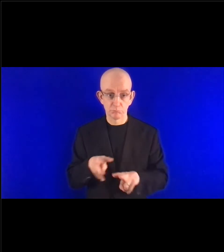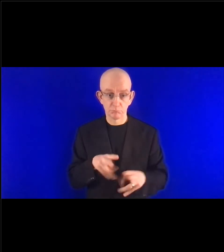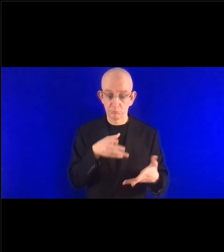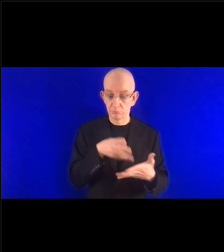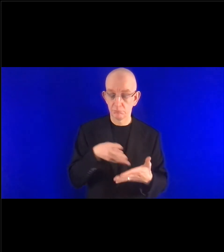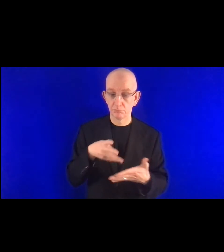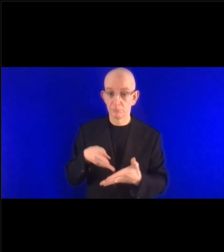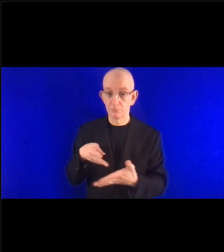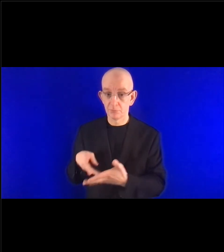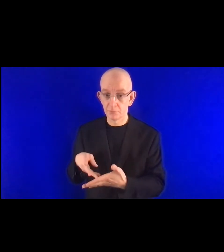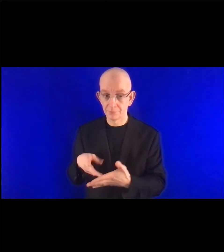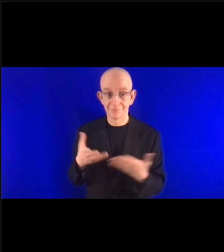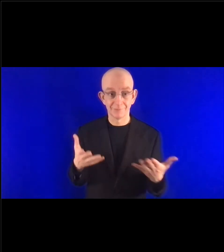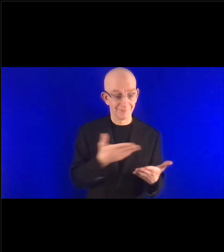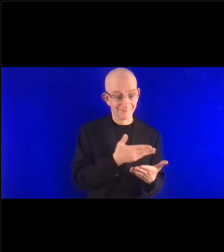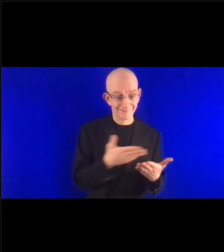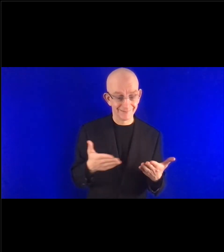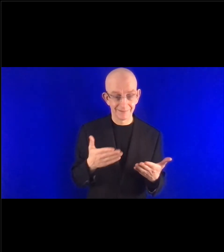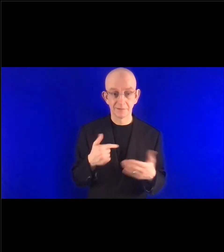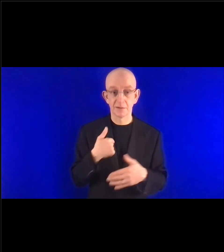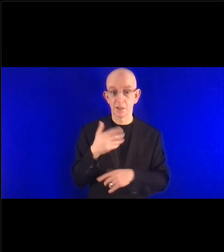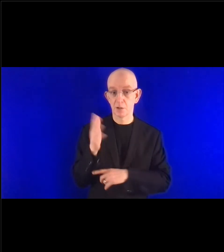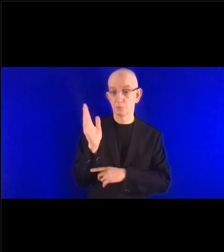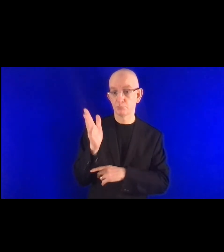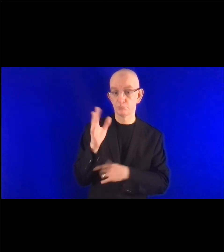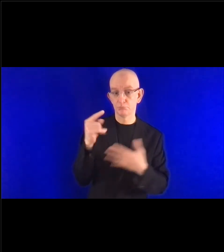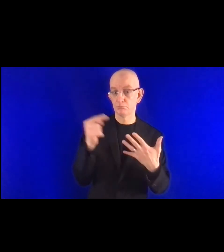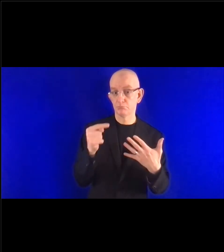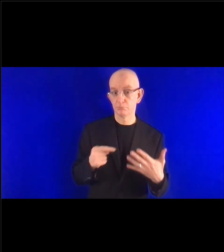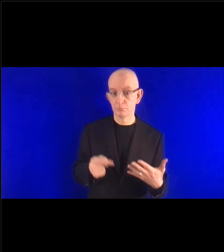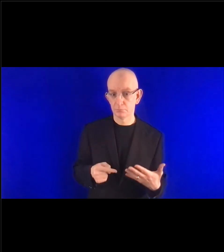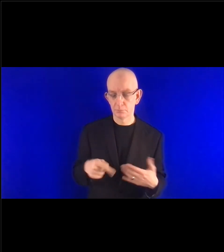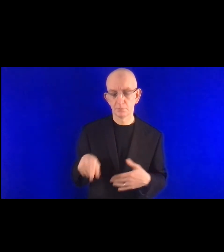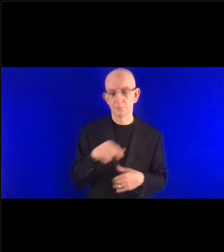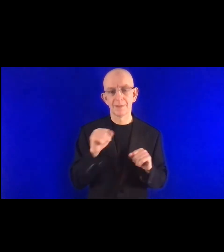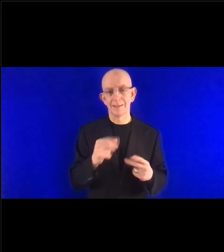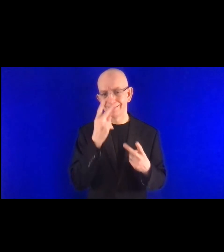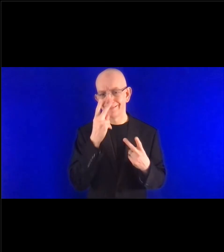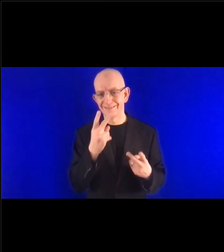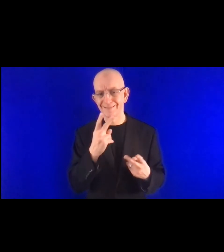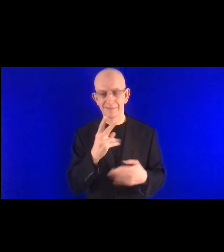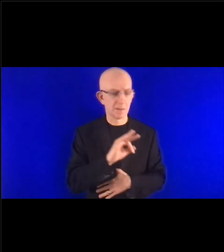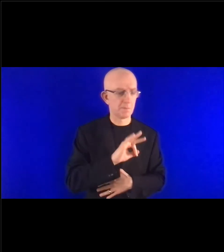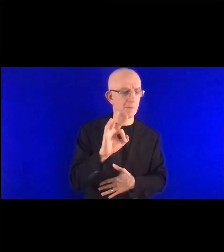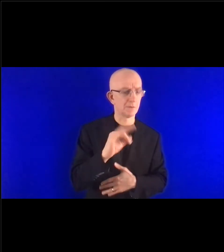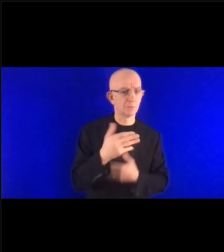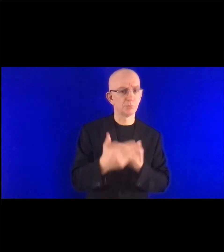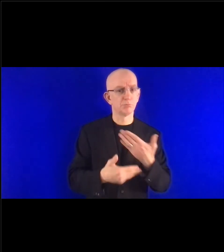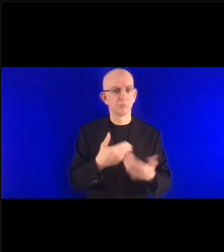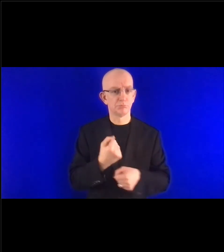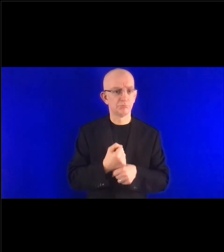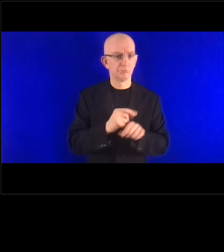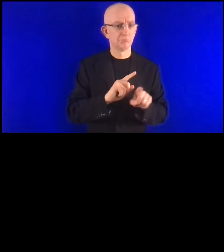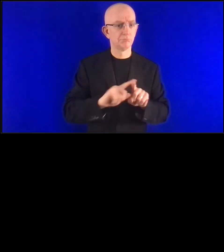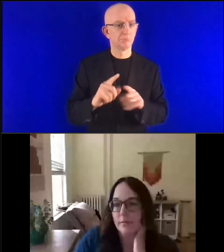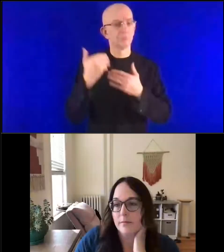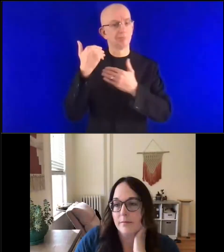best practices being responsible for driving change. Thank you,